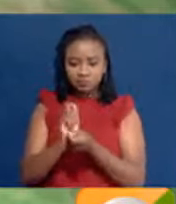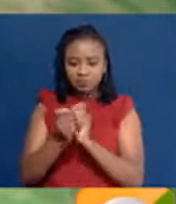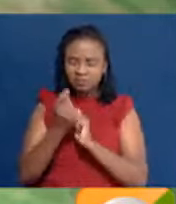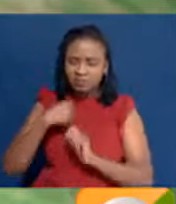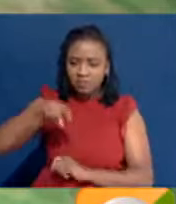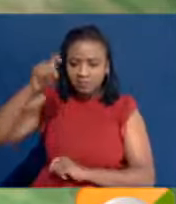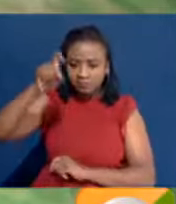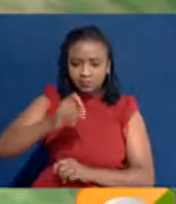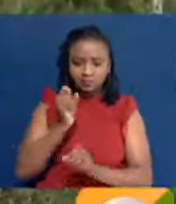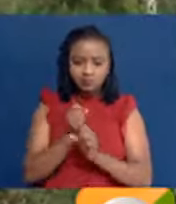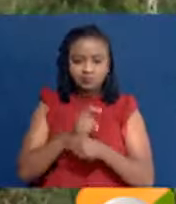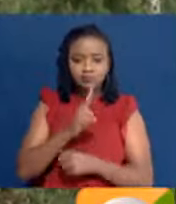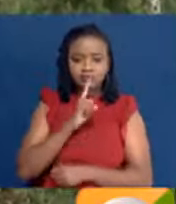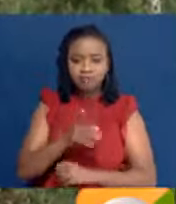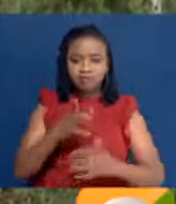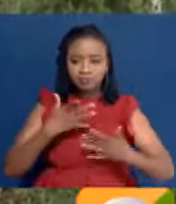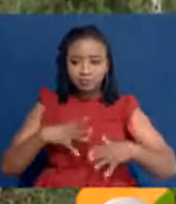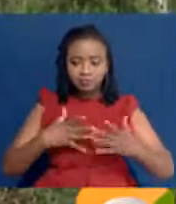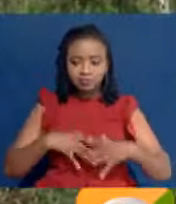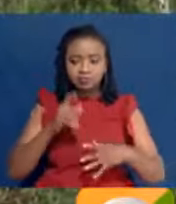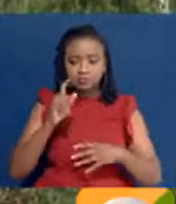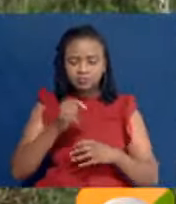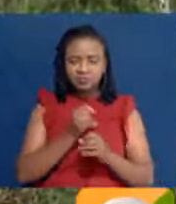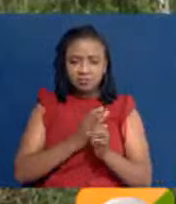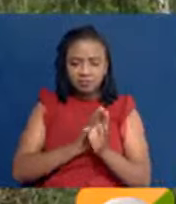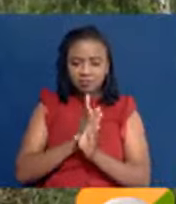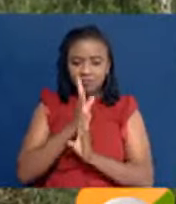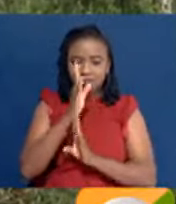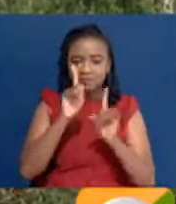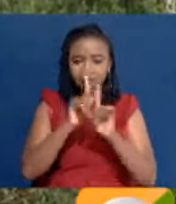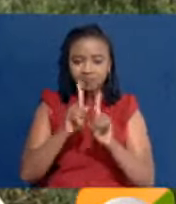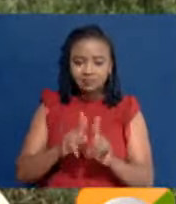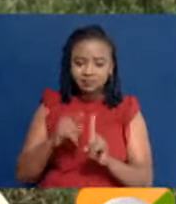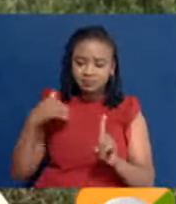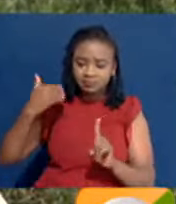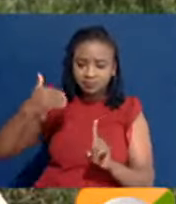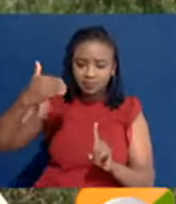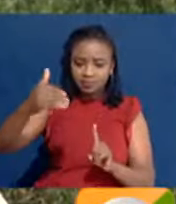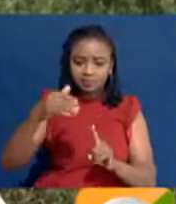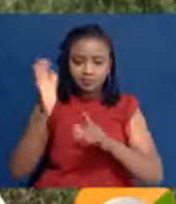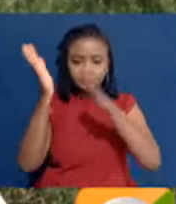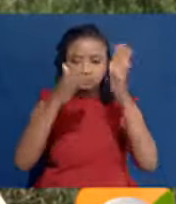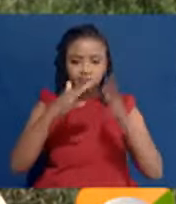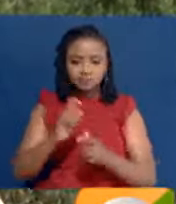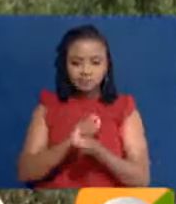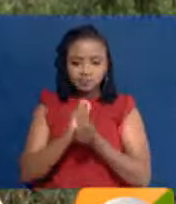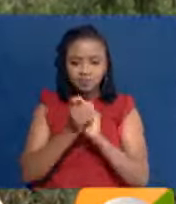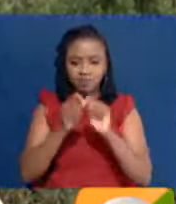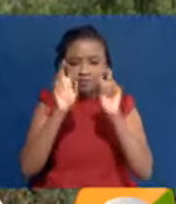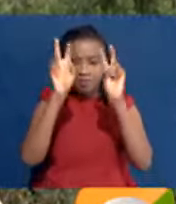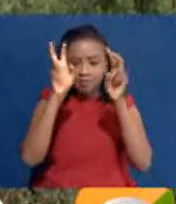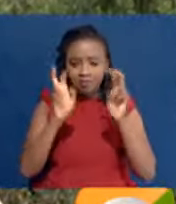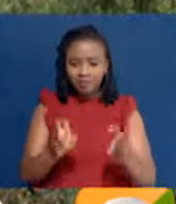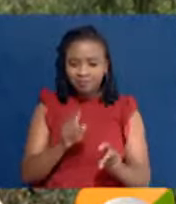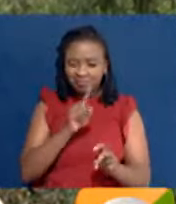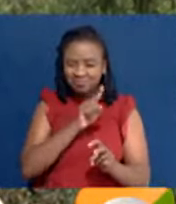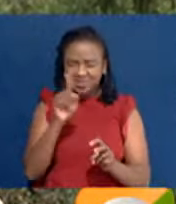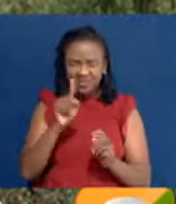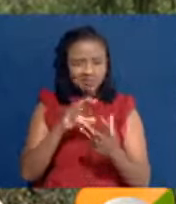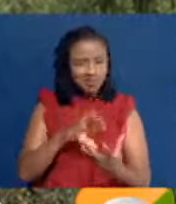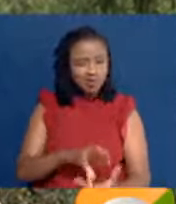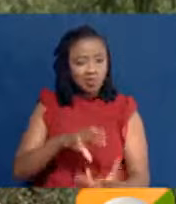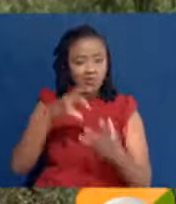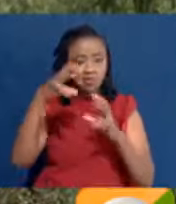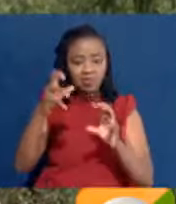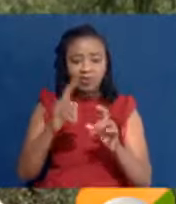make sure that people hold their part of the bargain. Oftentimes, climate change issues, Wanjira, are very complex. How do we ensure those